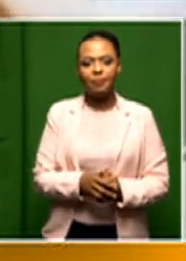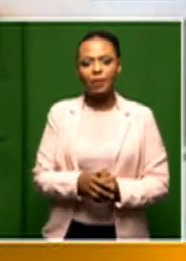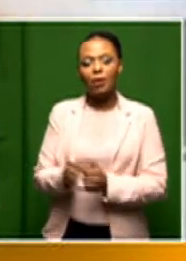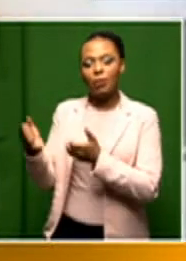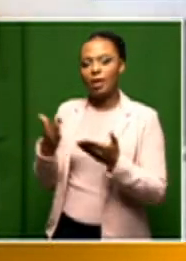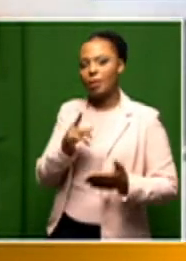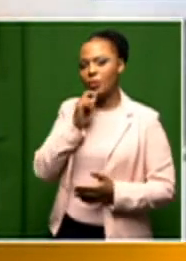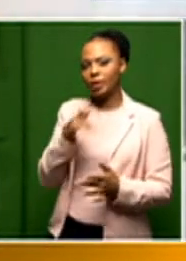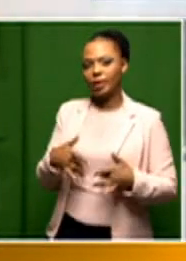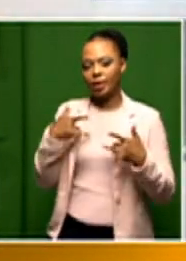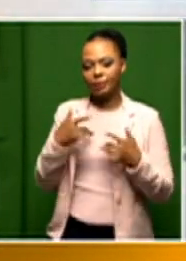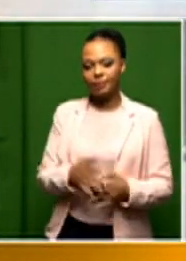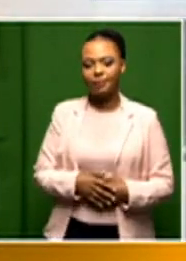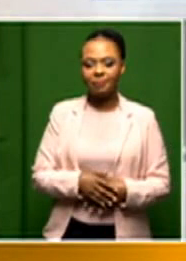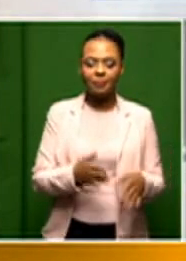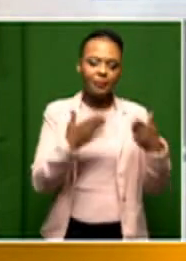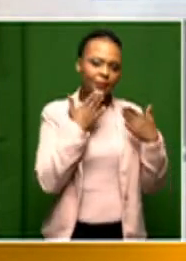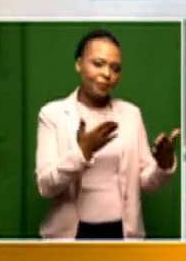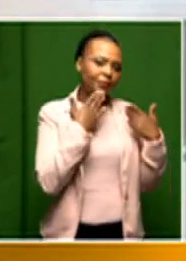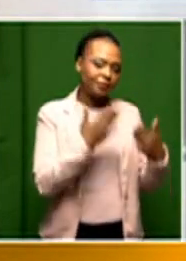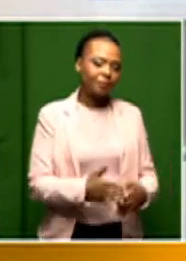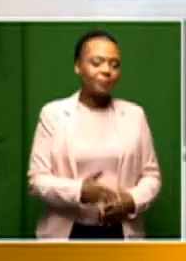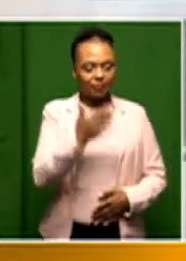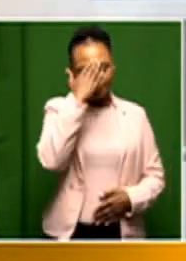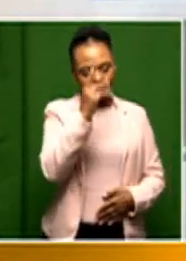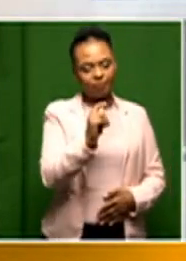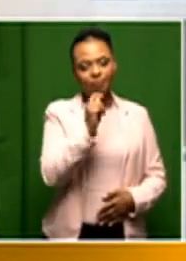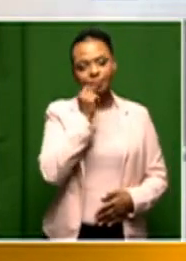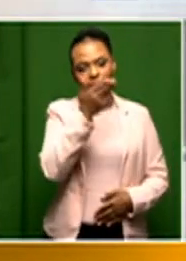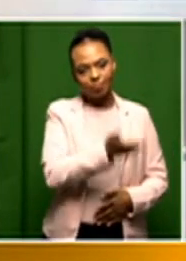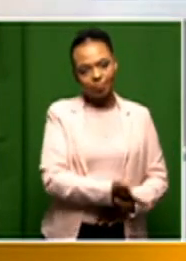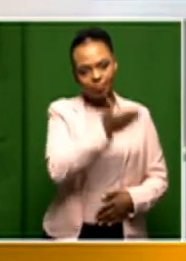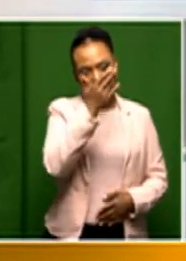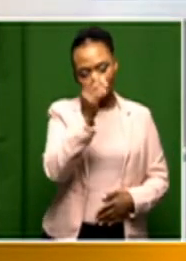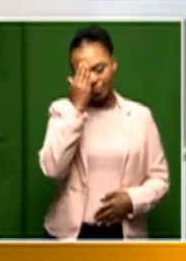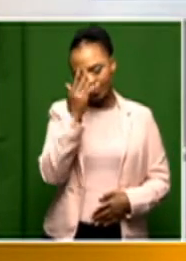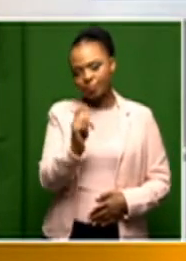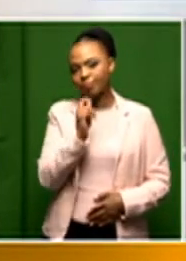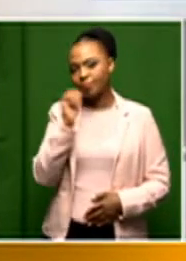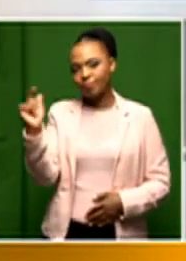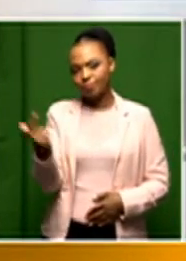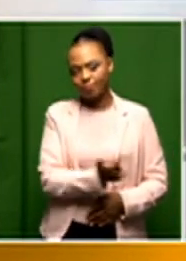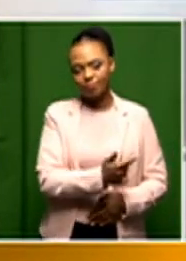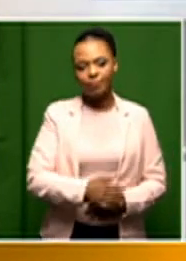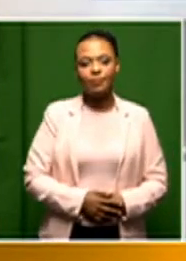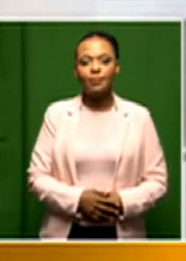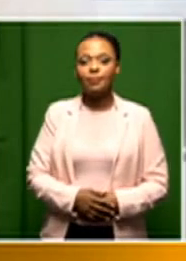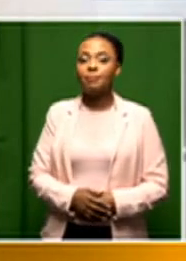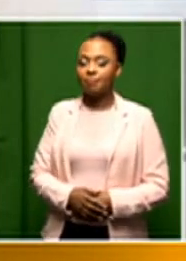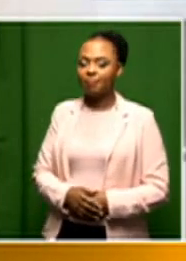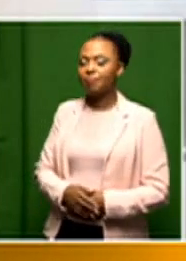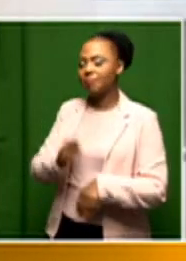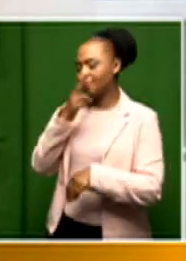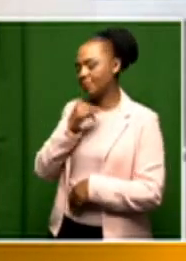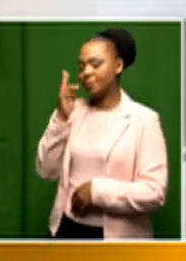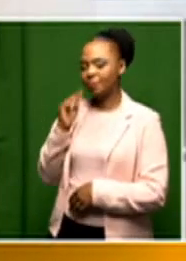Live. Thank you. Good morning to you and good morning to the viewers. It's so great having you on the show, Siba. And let's start with